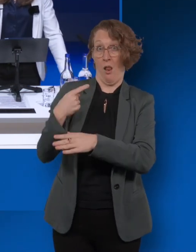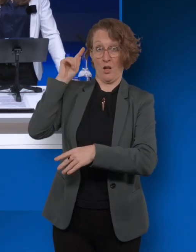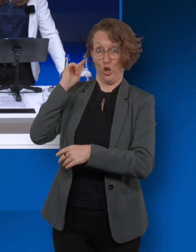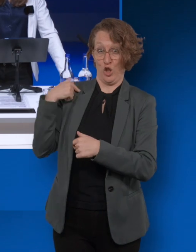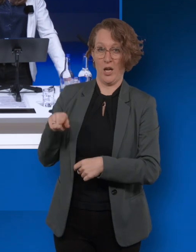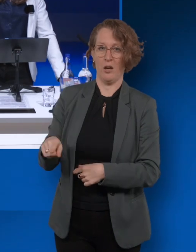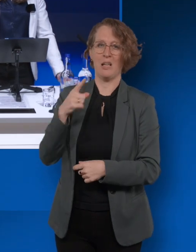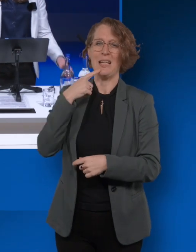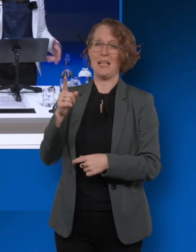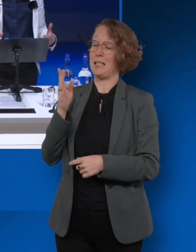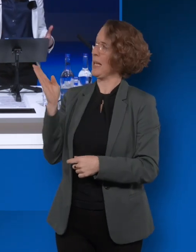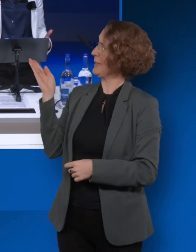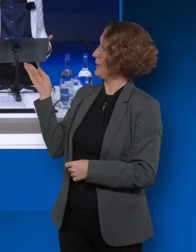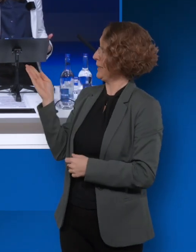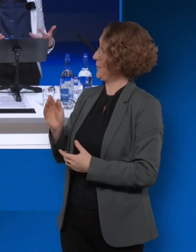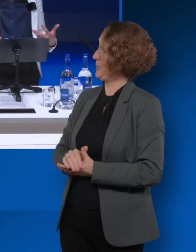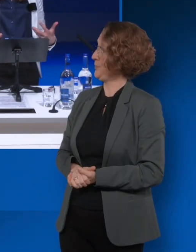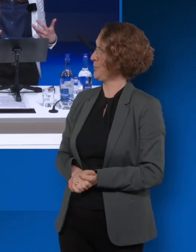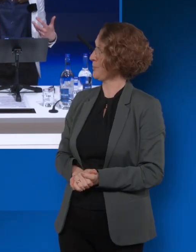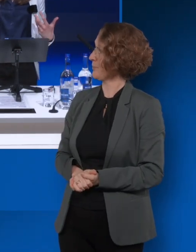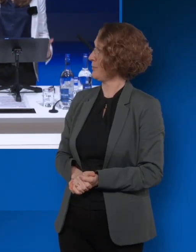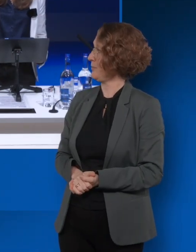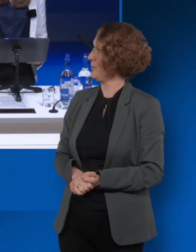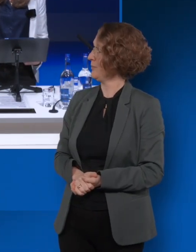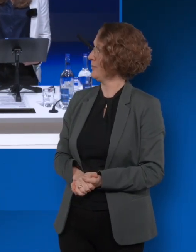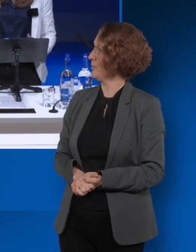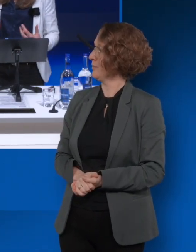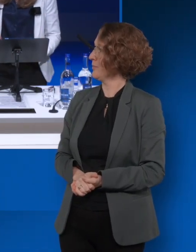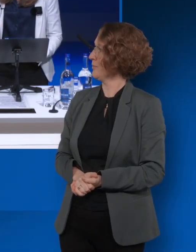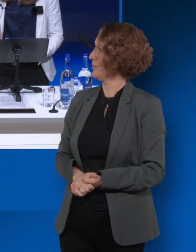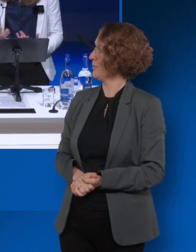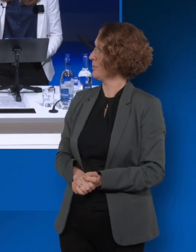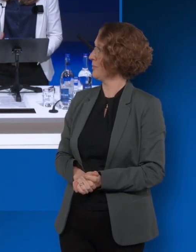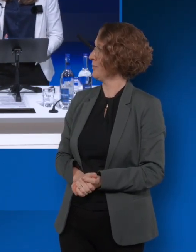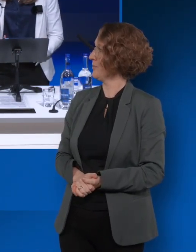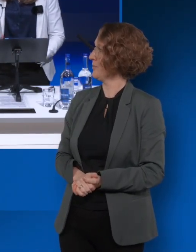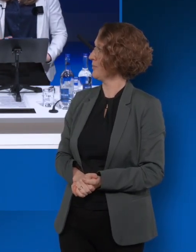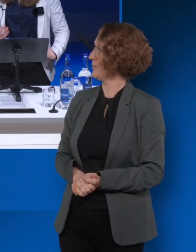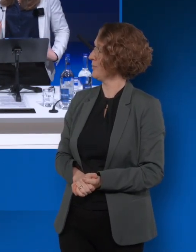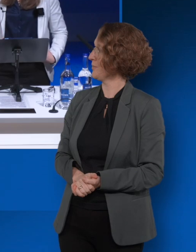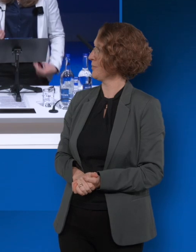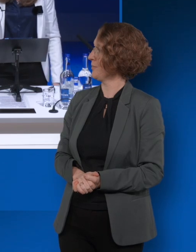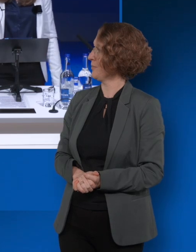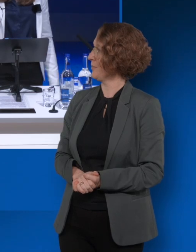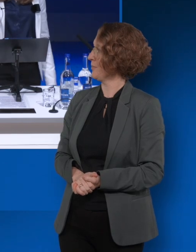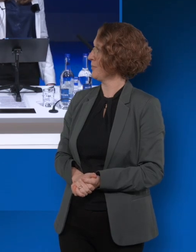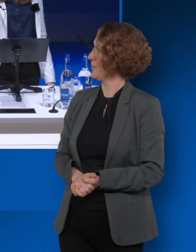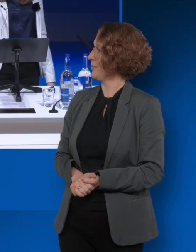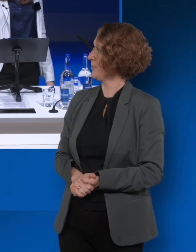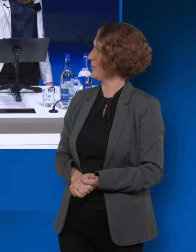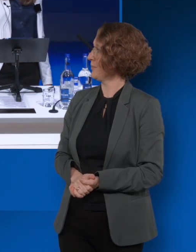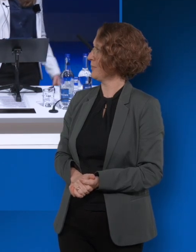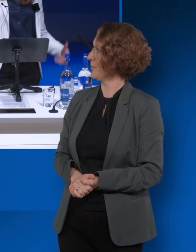said, inside your cranium is the thing that does the reading. This thing, the human brain, has some